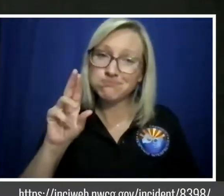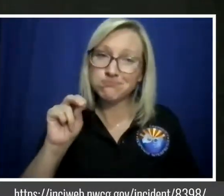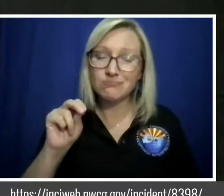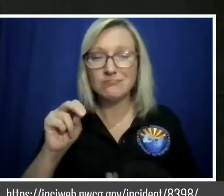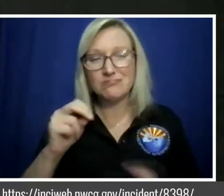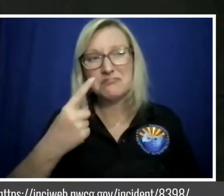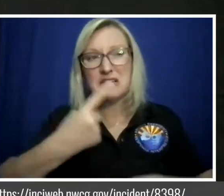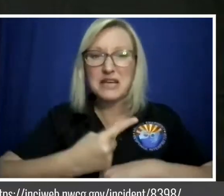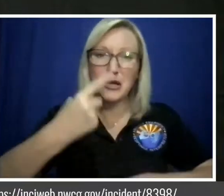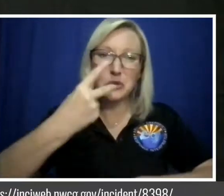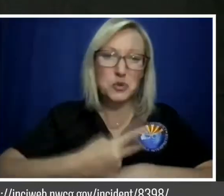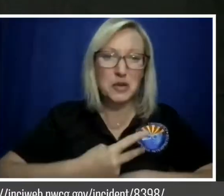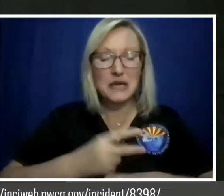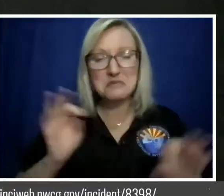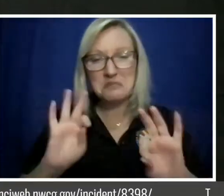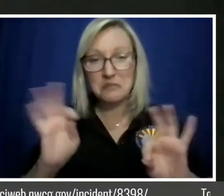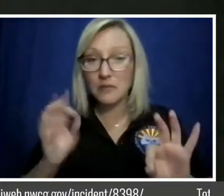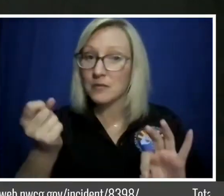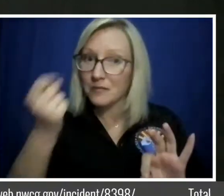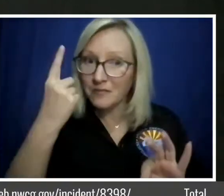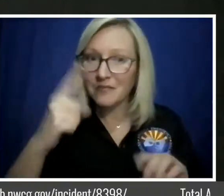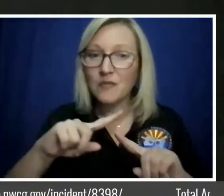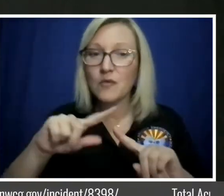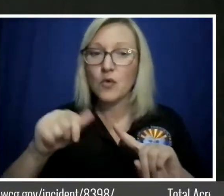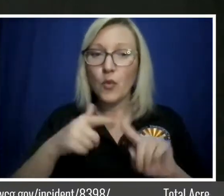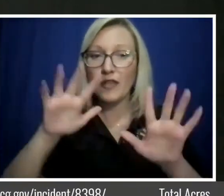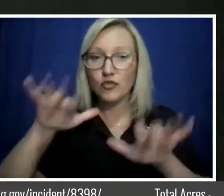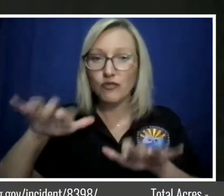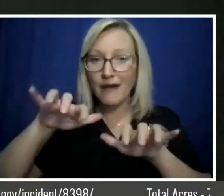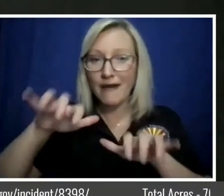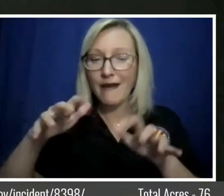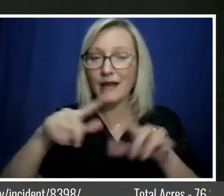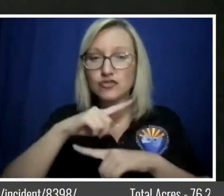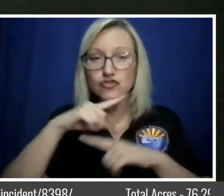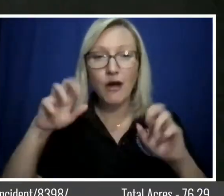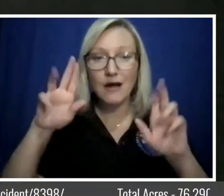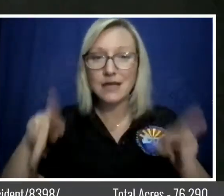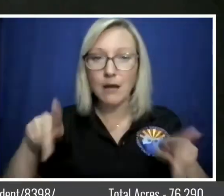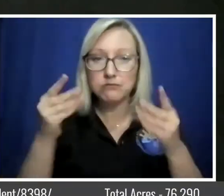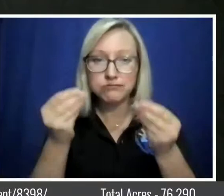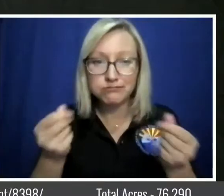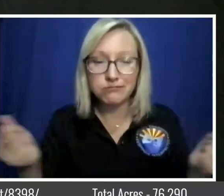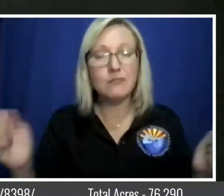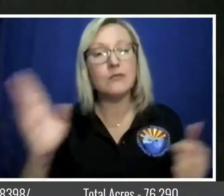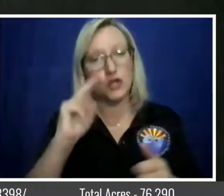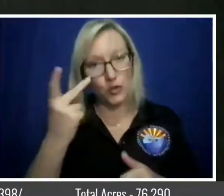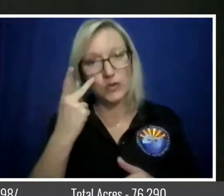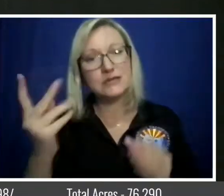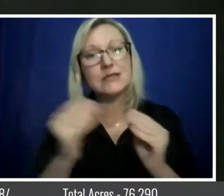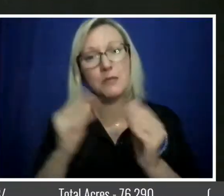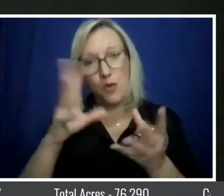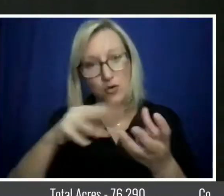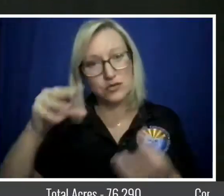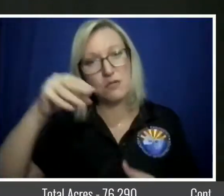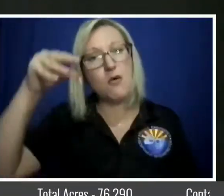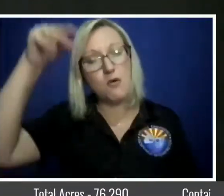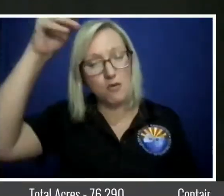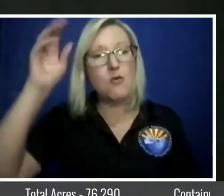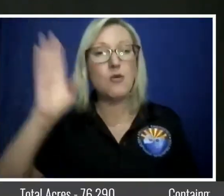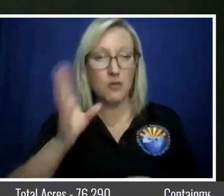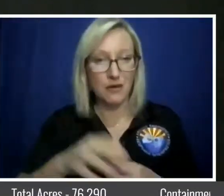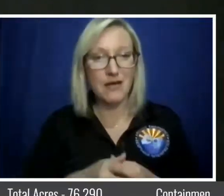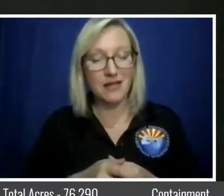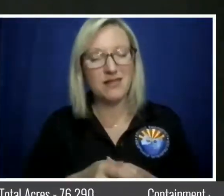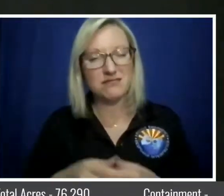two afterwards. But as things begin to dry out with the forecasted weather, you'll start seeing some more smoke coming up into the weekend, and that is to